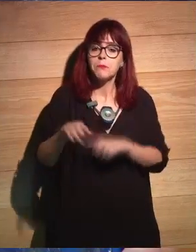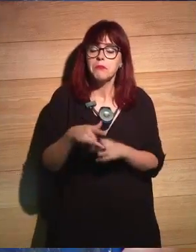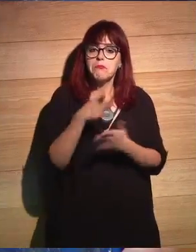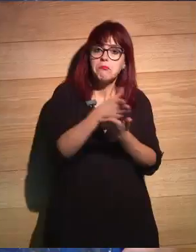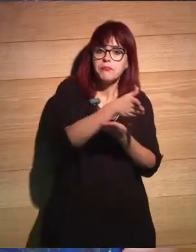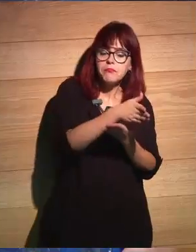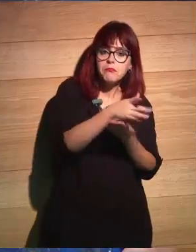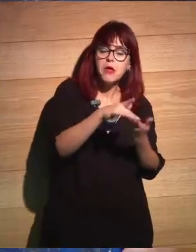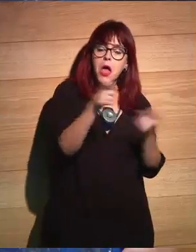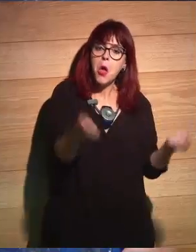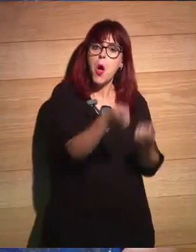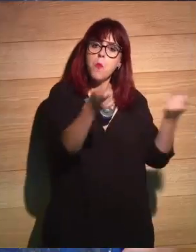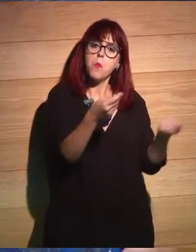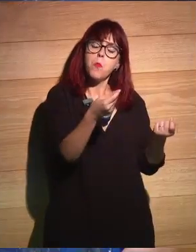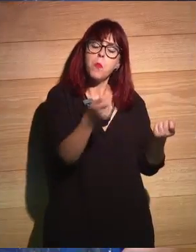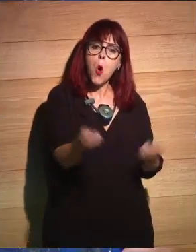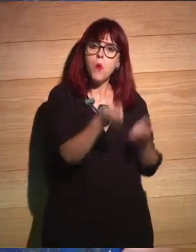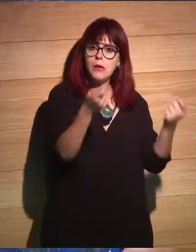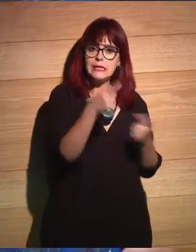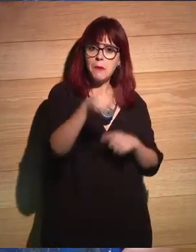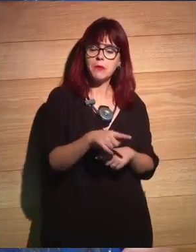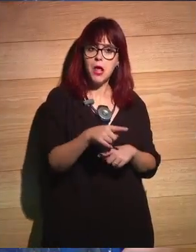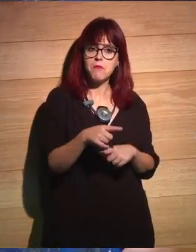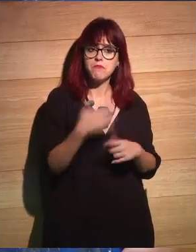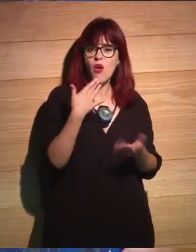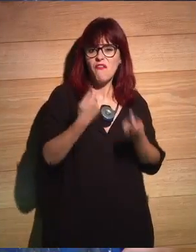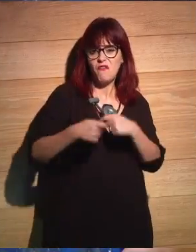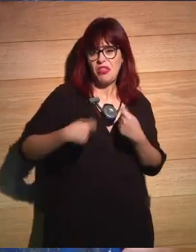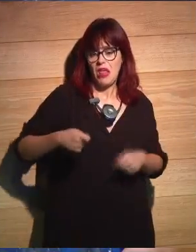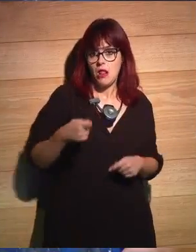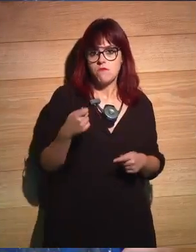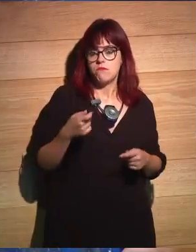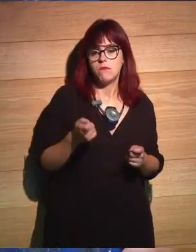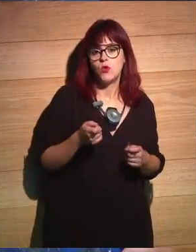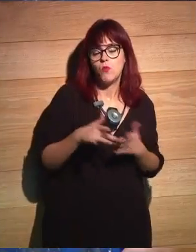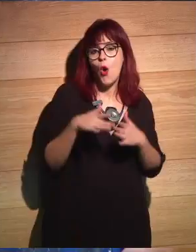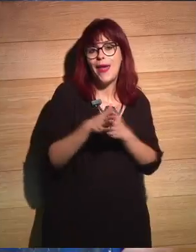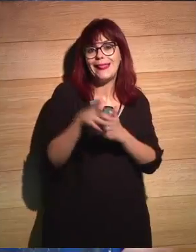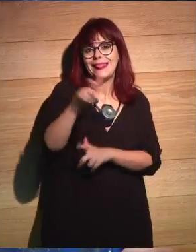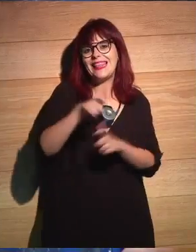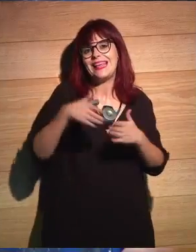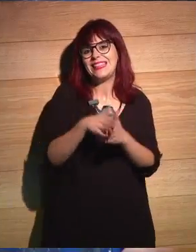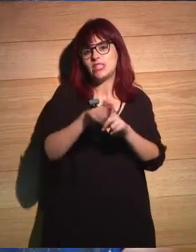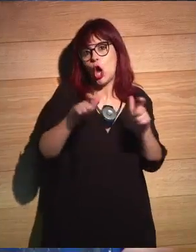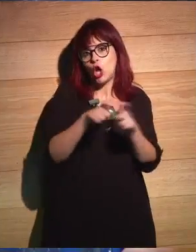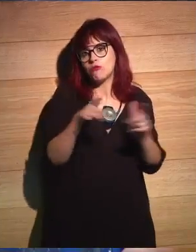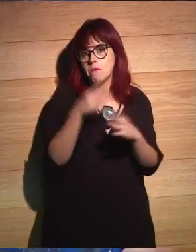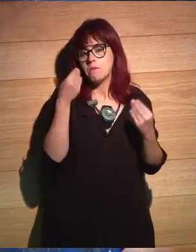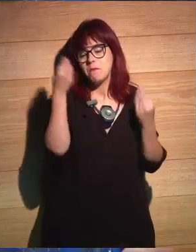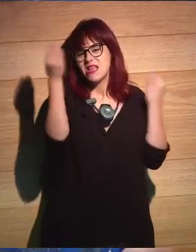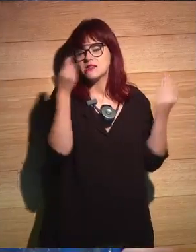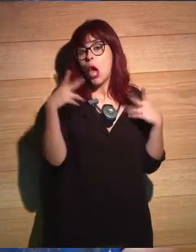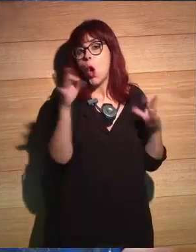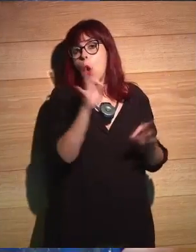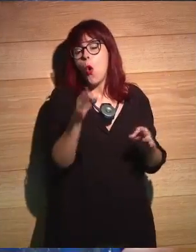within the publishers that are publishing good literature and were publishing good literature, they started to publish what was selling well,